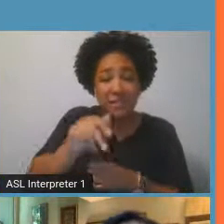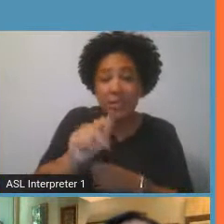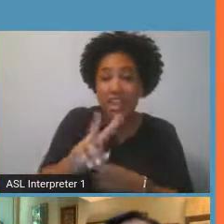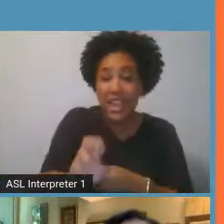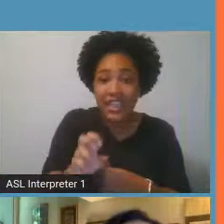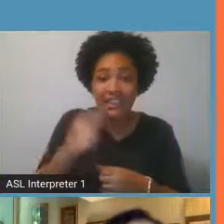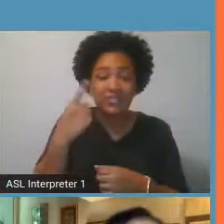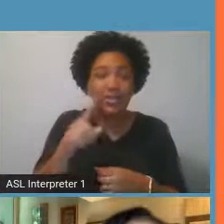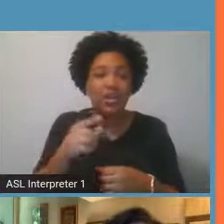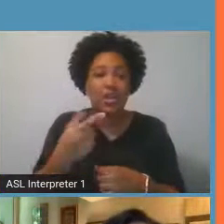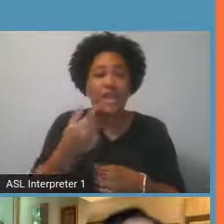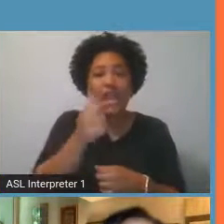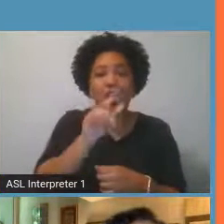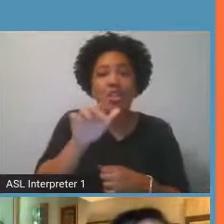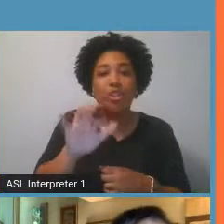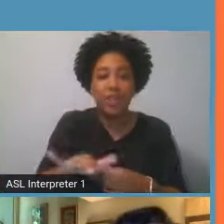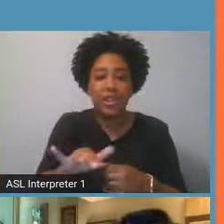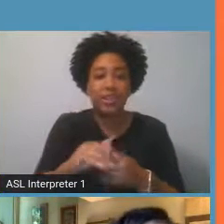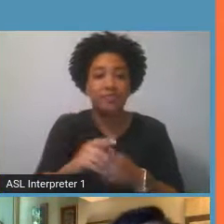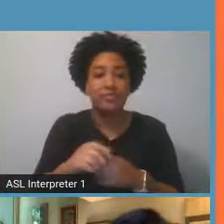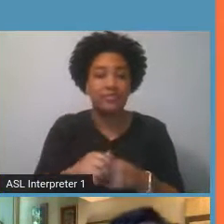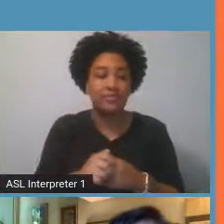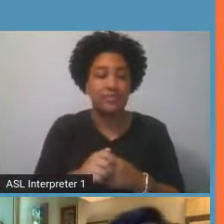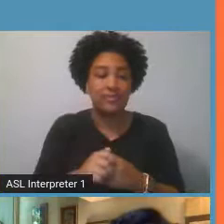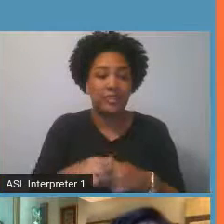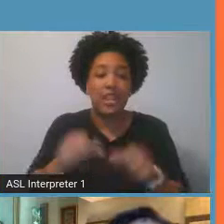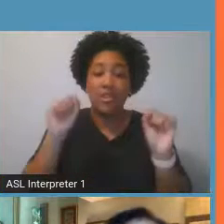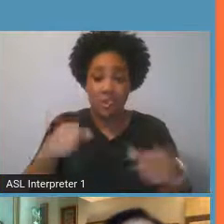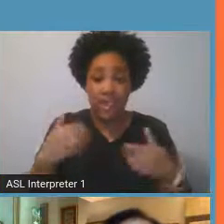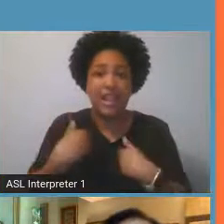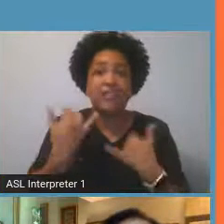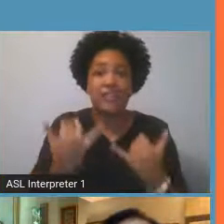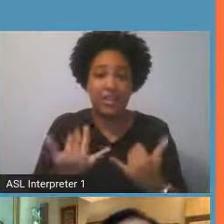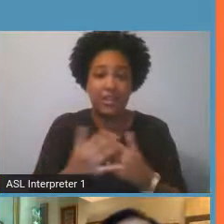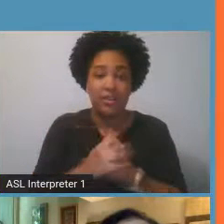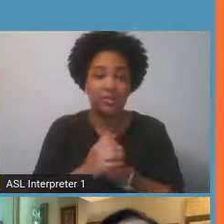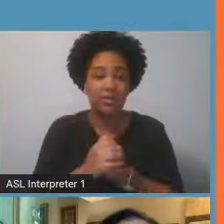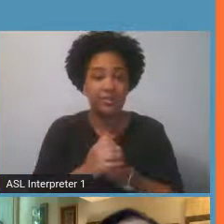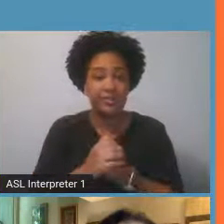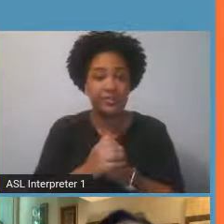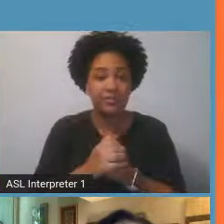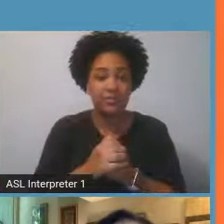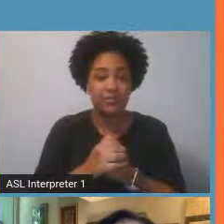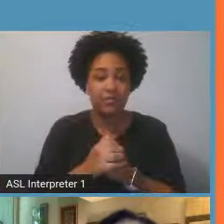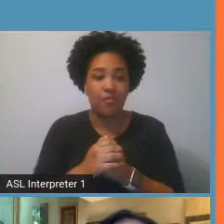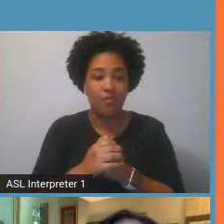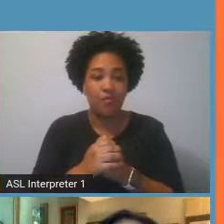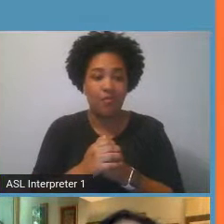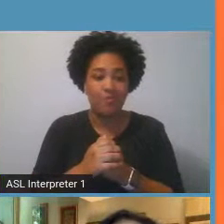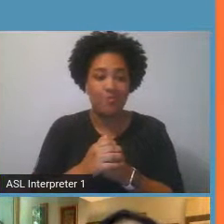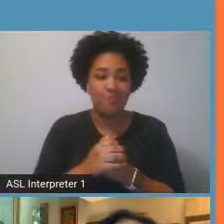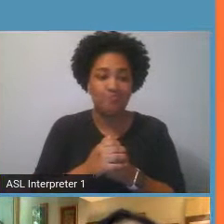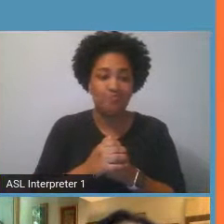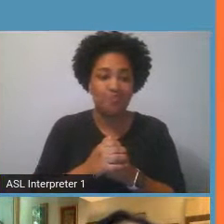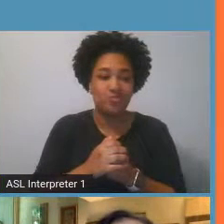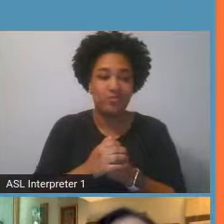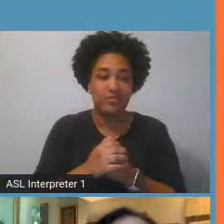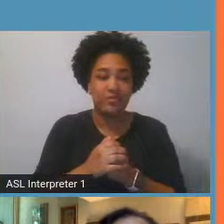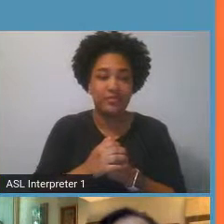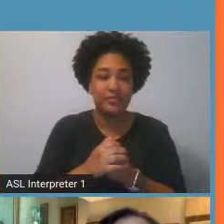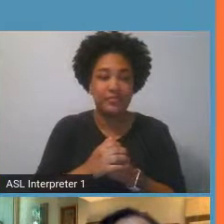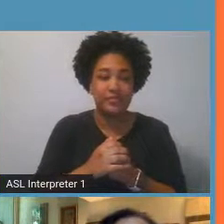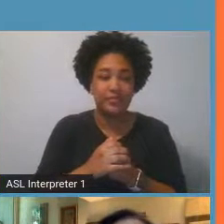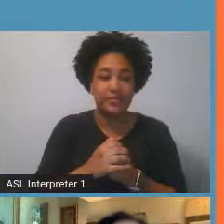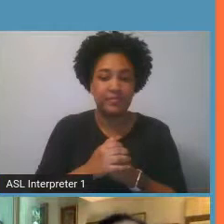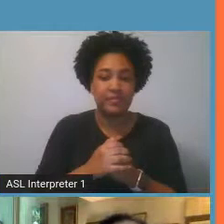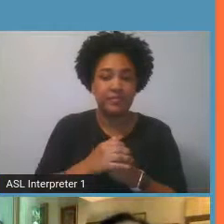broader by showing the availability of in a digital realm. So these rich representations, you know, it's a creative